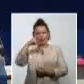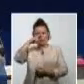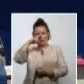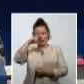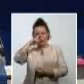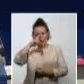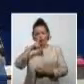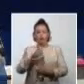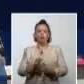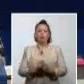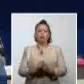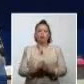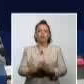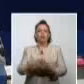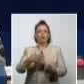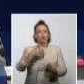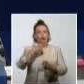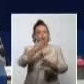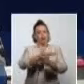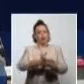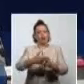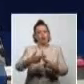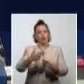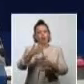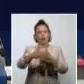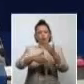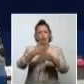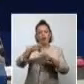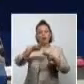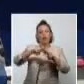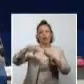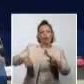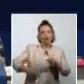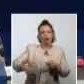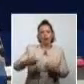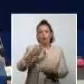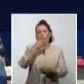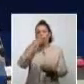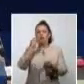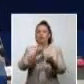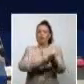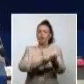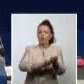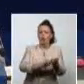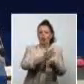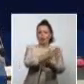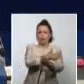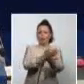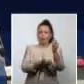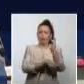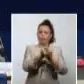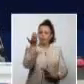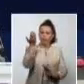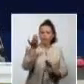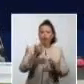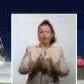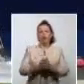been admitted due to a decompensated hepatic cirrhosis, who developed ammonial